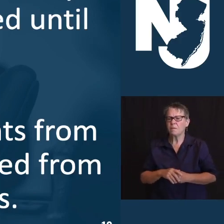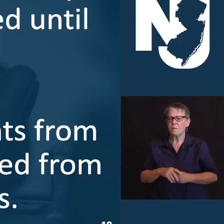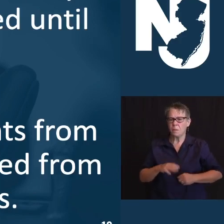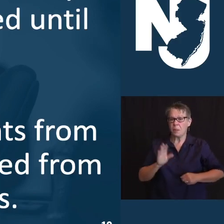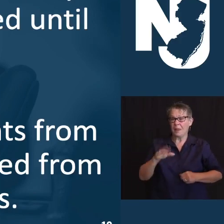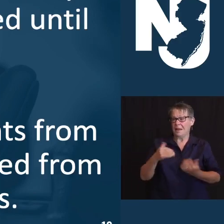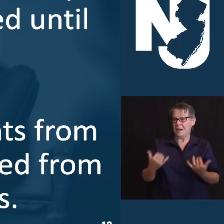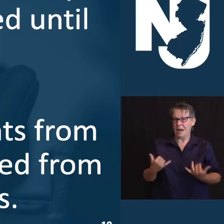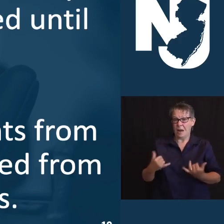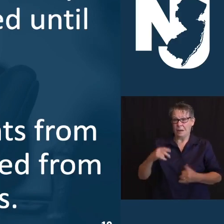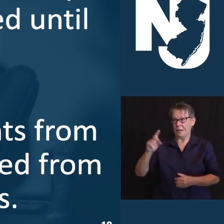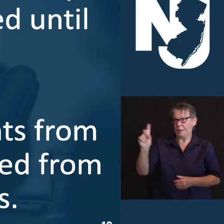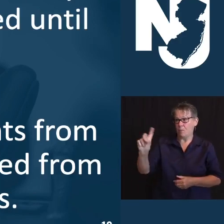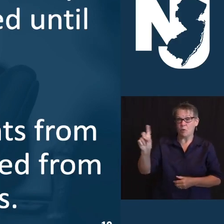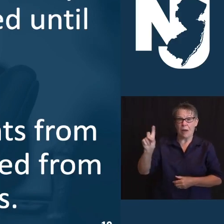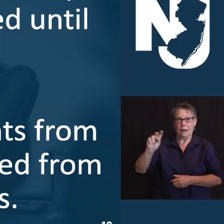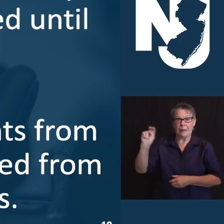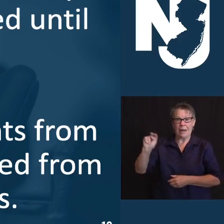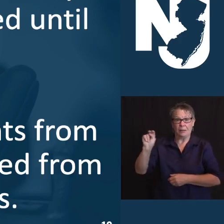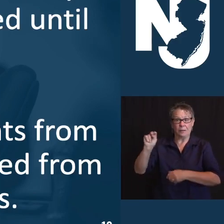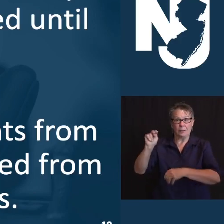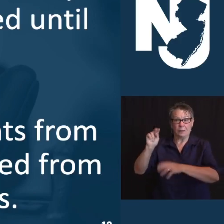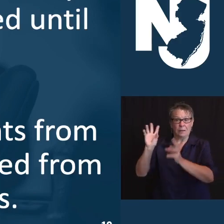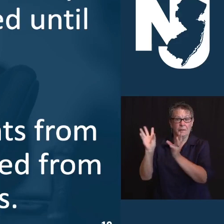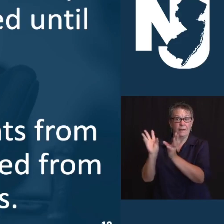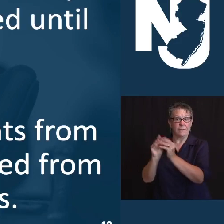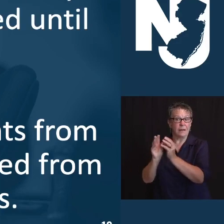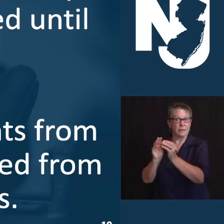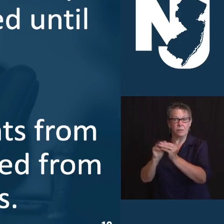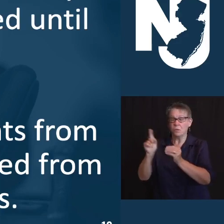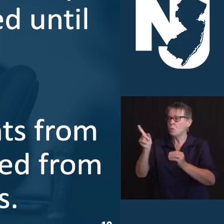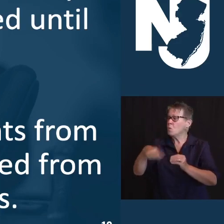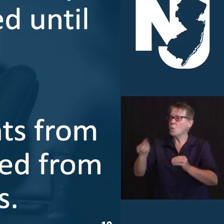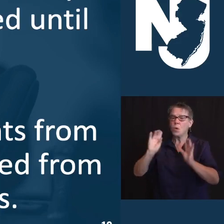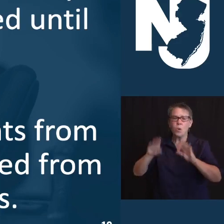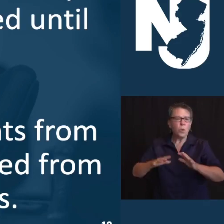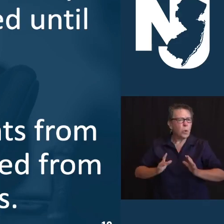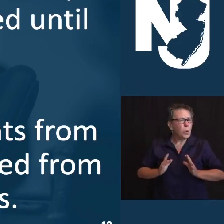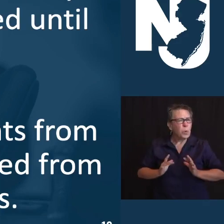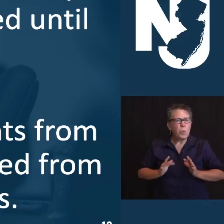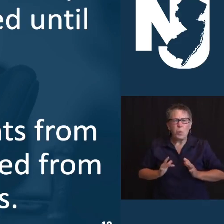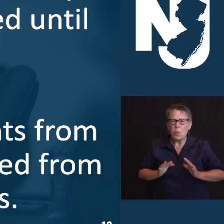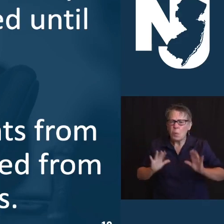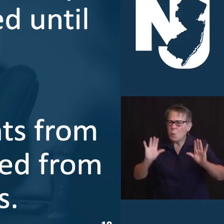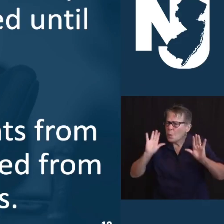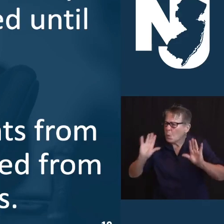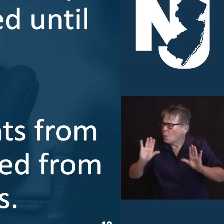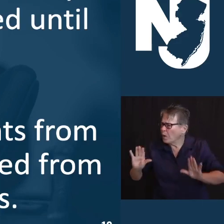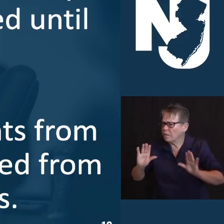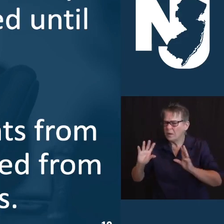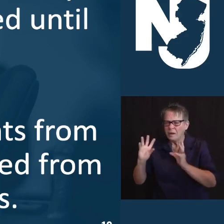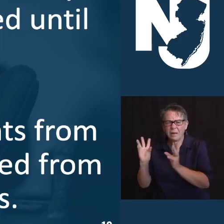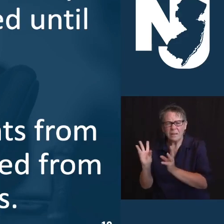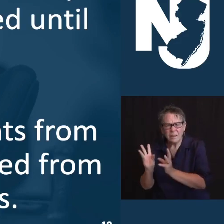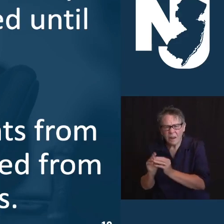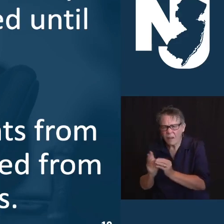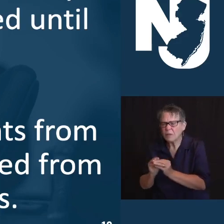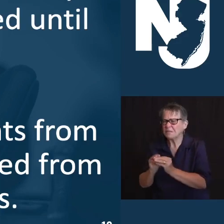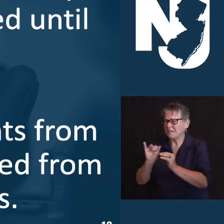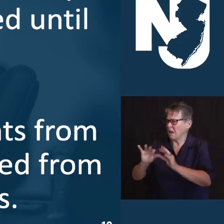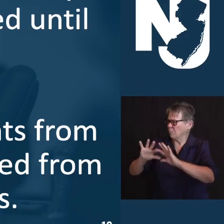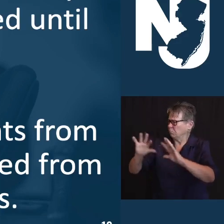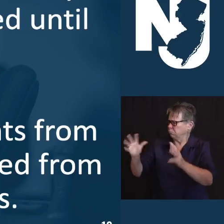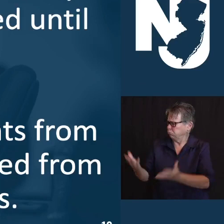them the best of luck as well. Secondly, you may have seen Matt Arco was there. We announced signing of a memorandum of